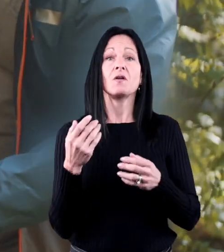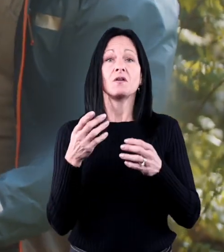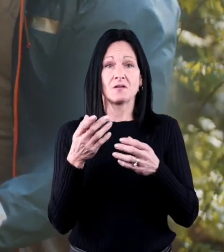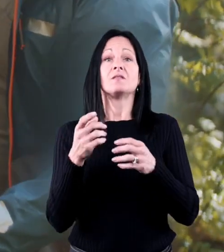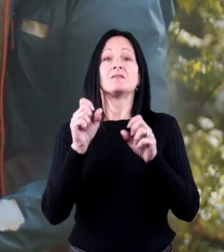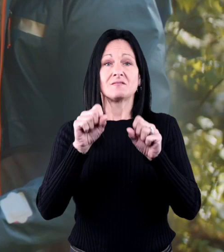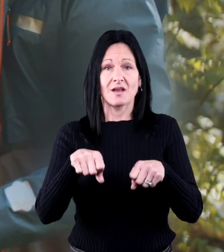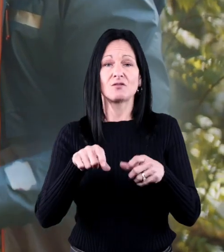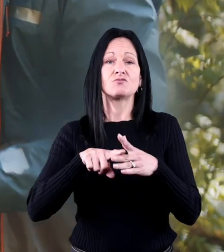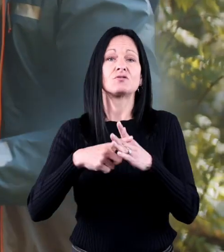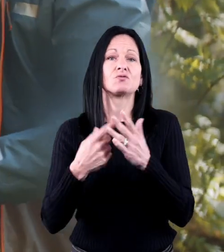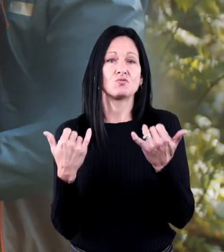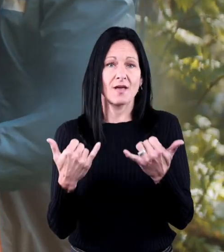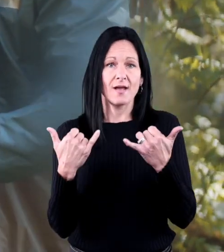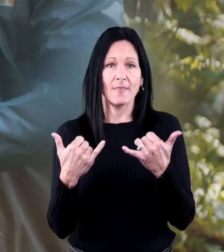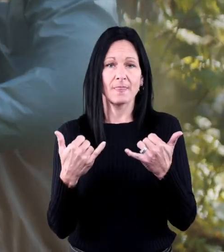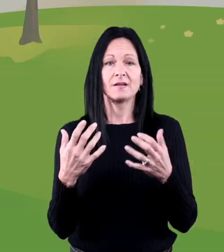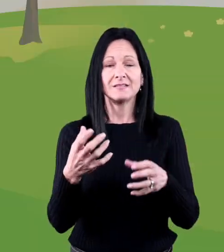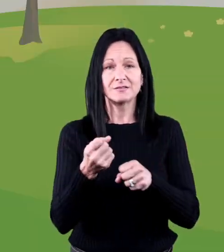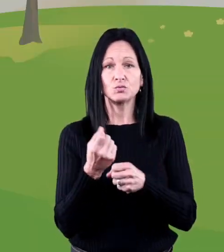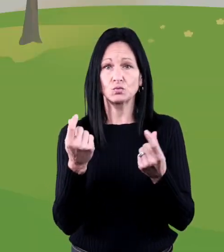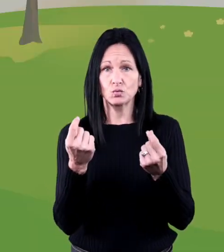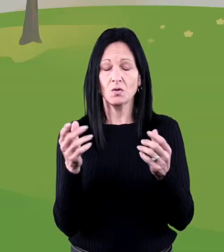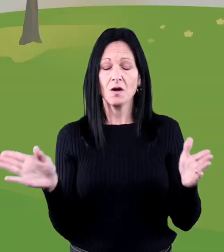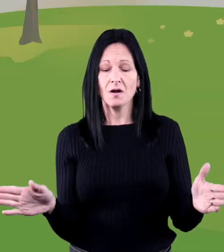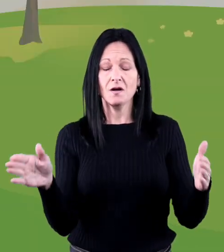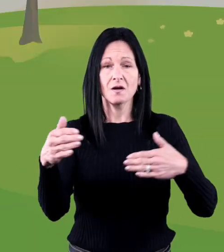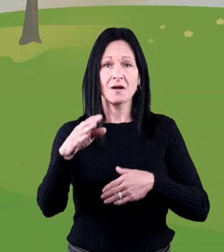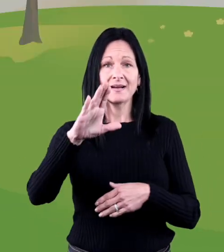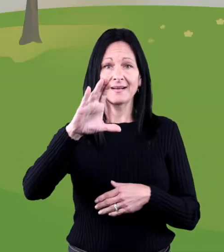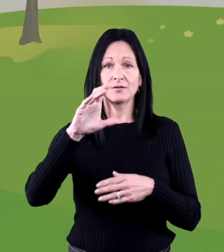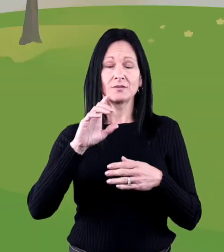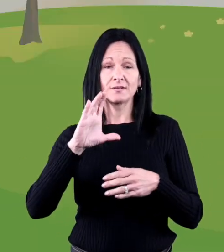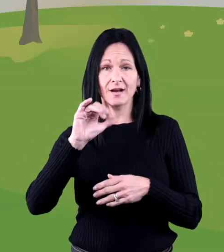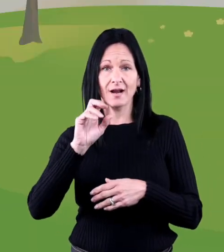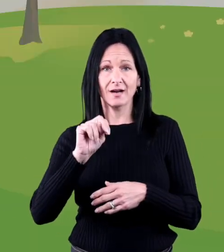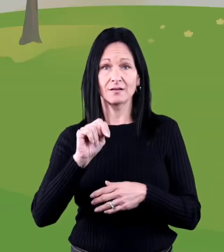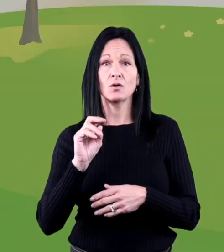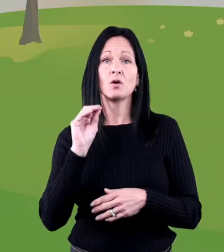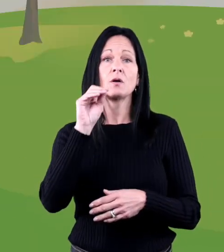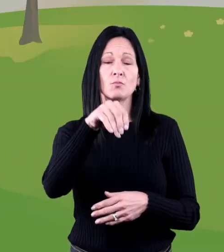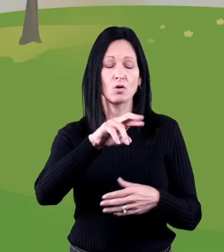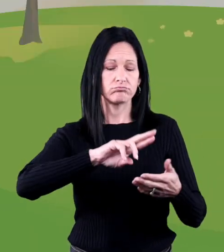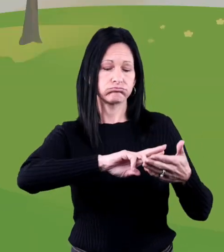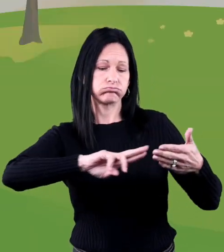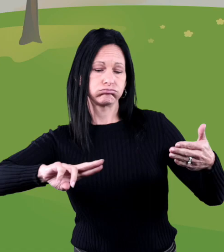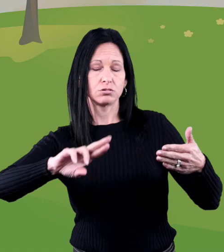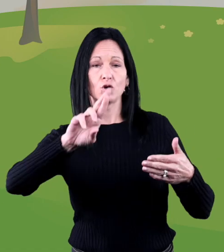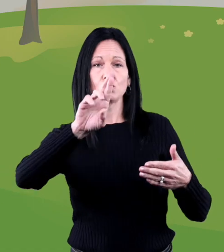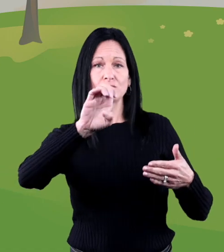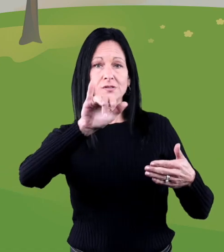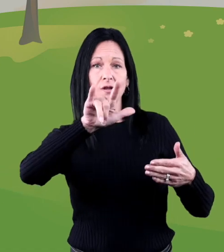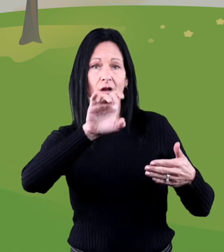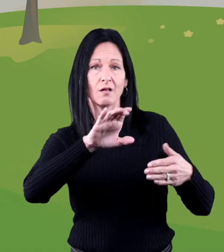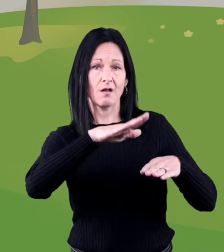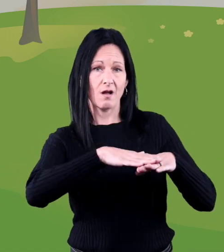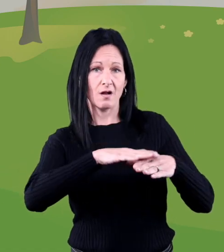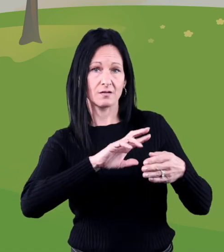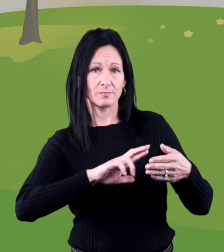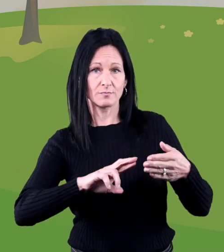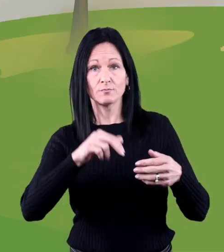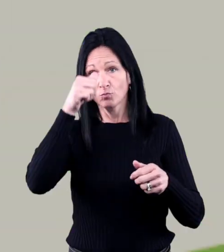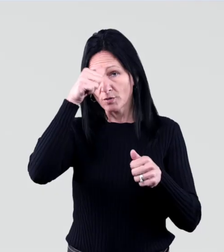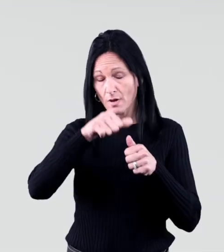you can begin today. Get a clean garbage can or box and put a recycle label on it.